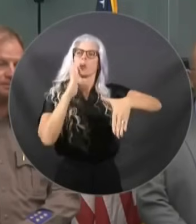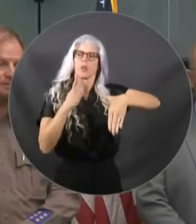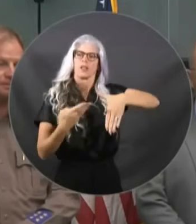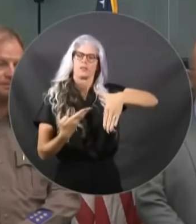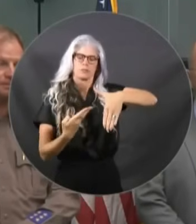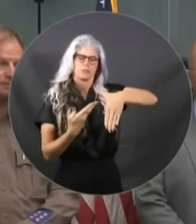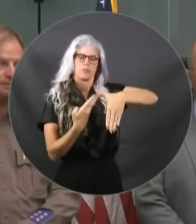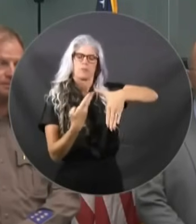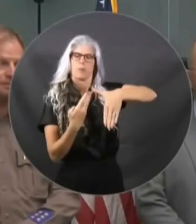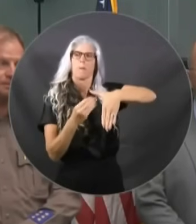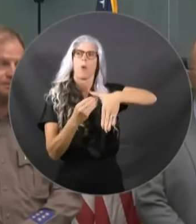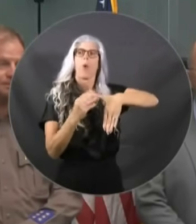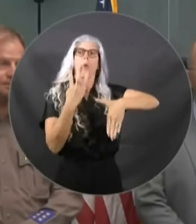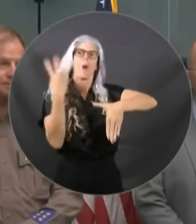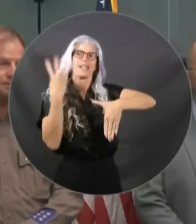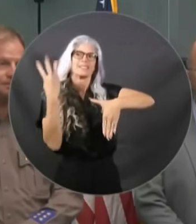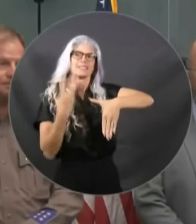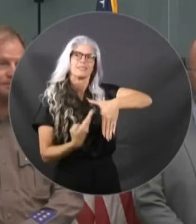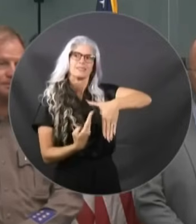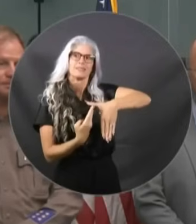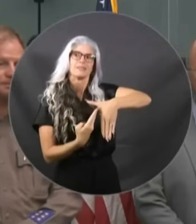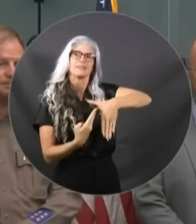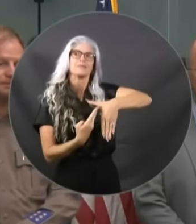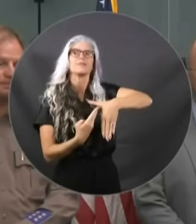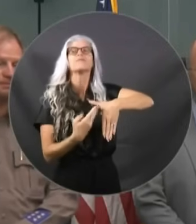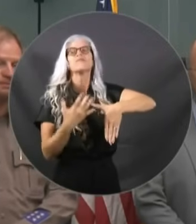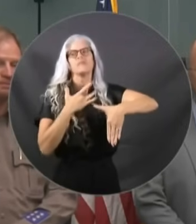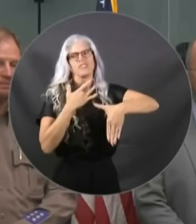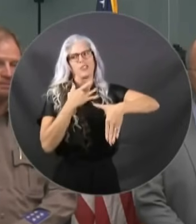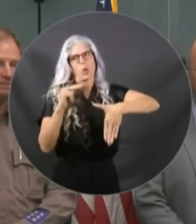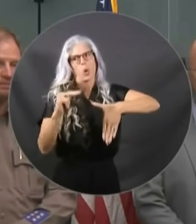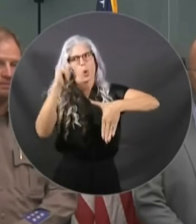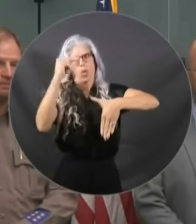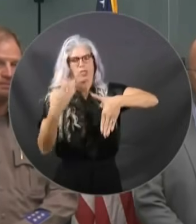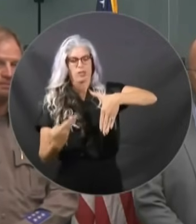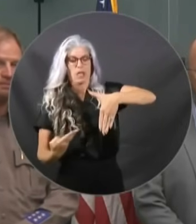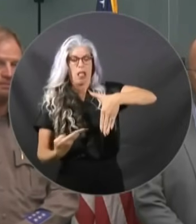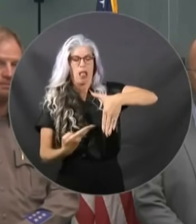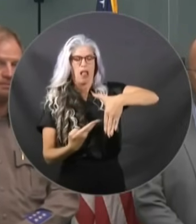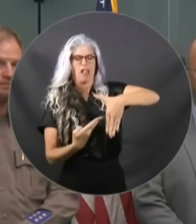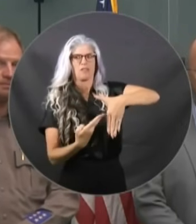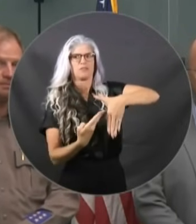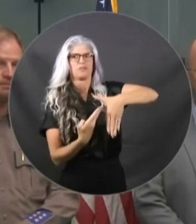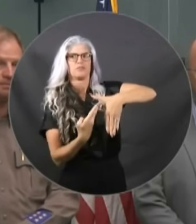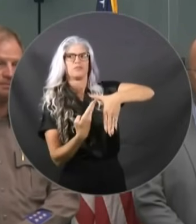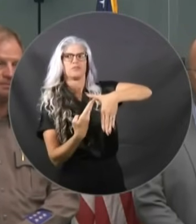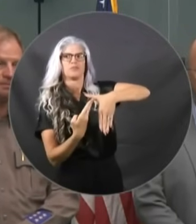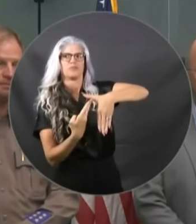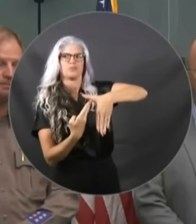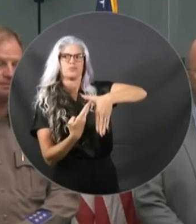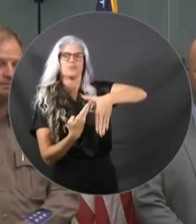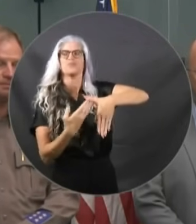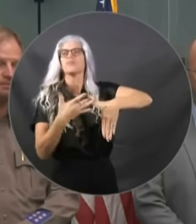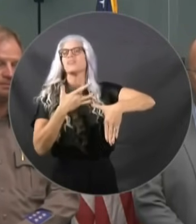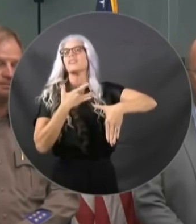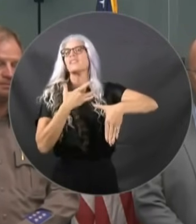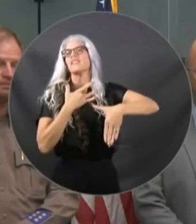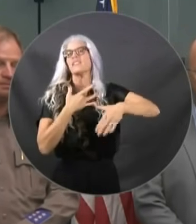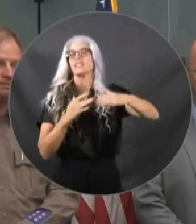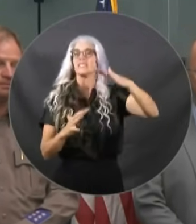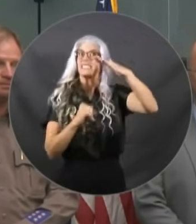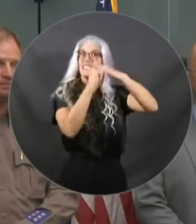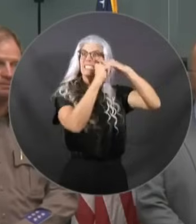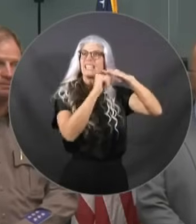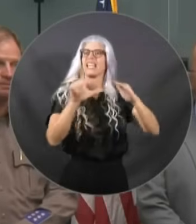impact is going to be further north, and it is going to bring more direct impacts into counties like Leon, Jefferson,